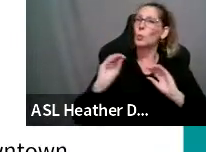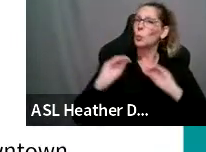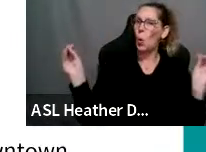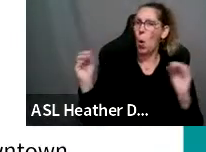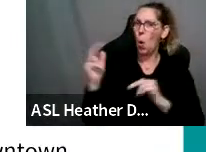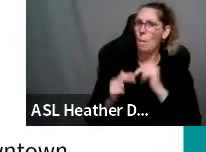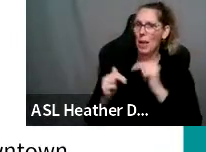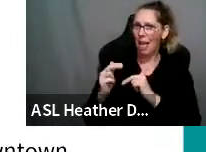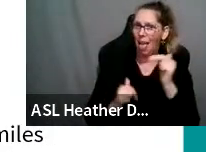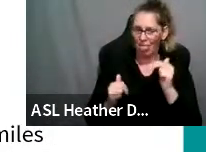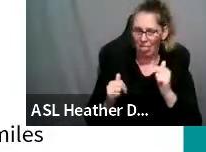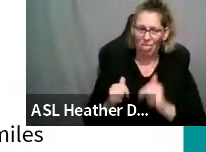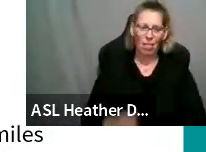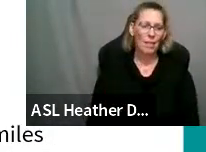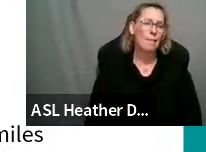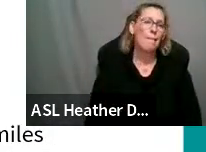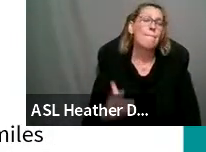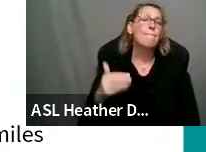Next slide.